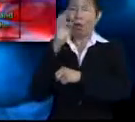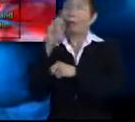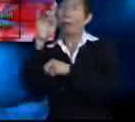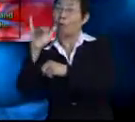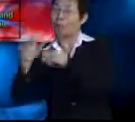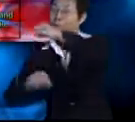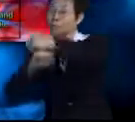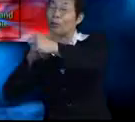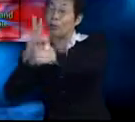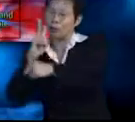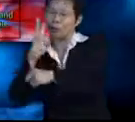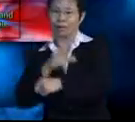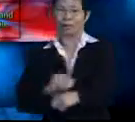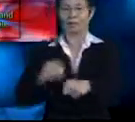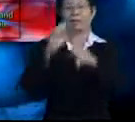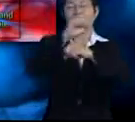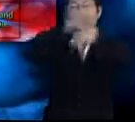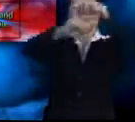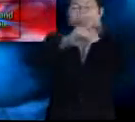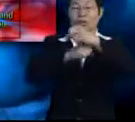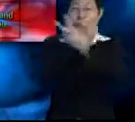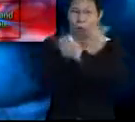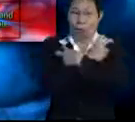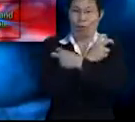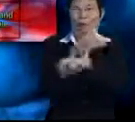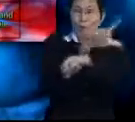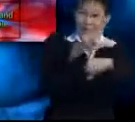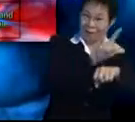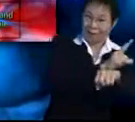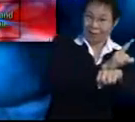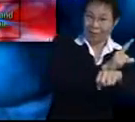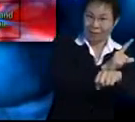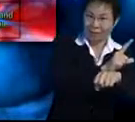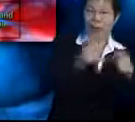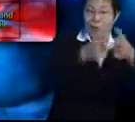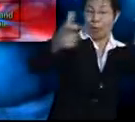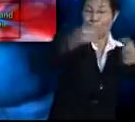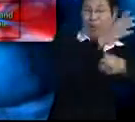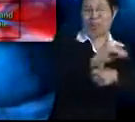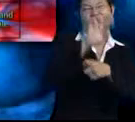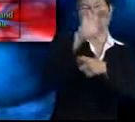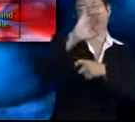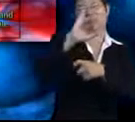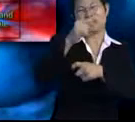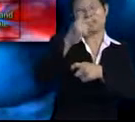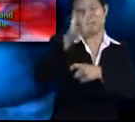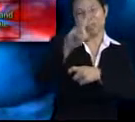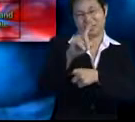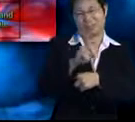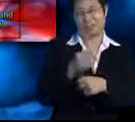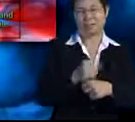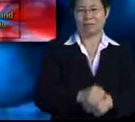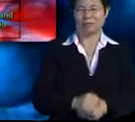water. Structure of bones: land vertebrates, big and rigid;